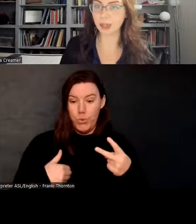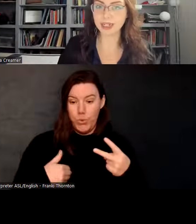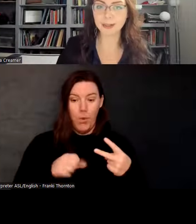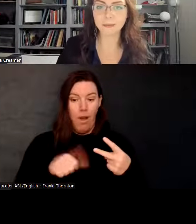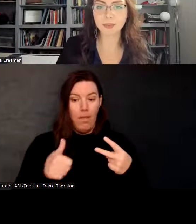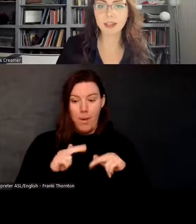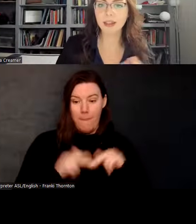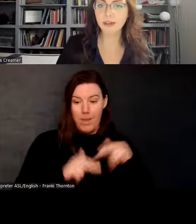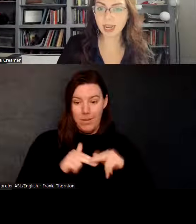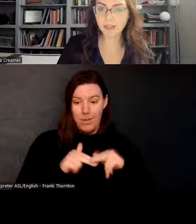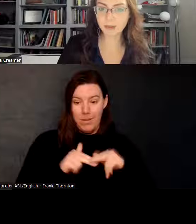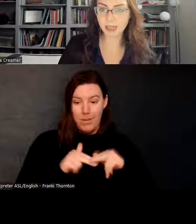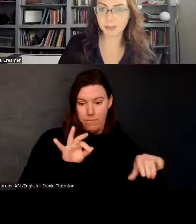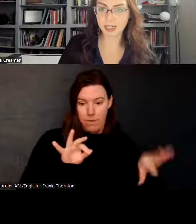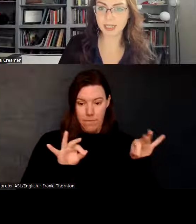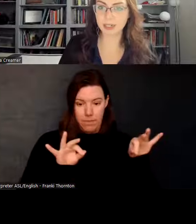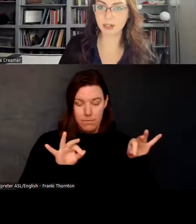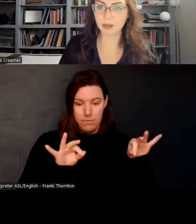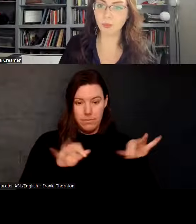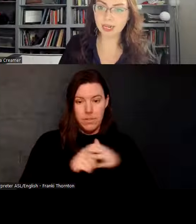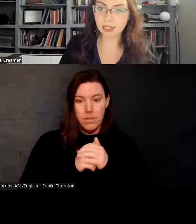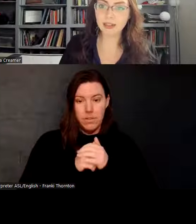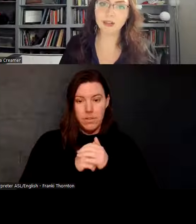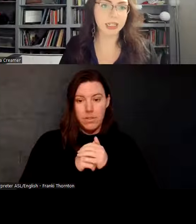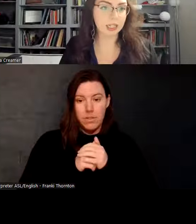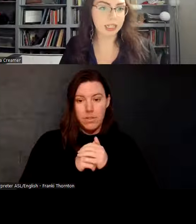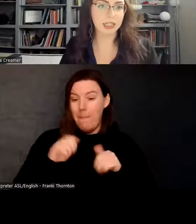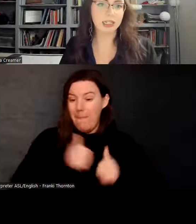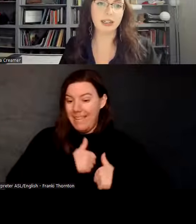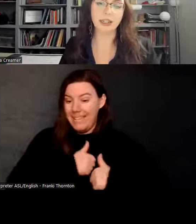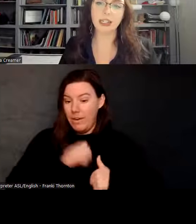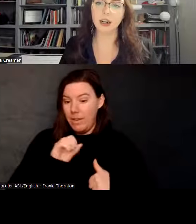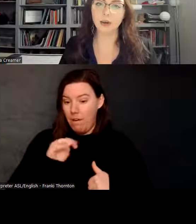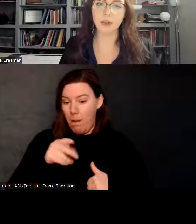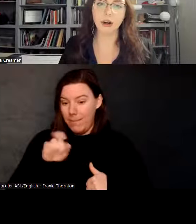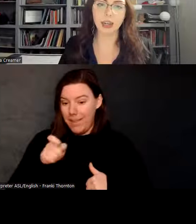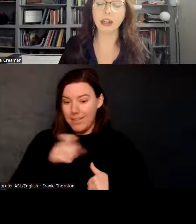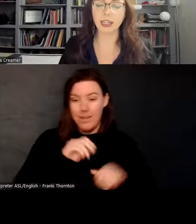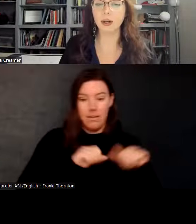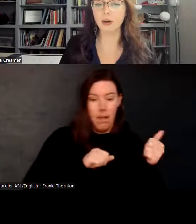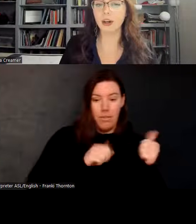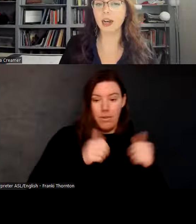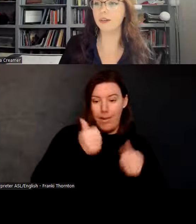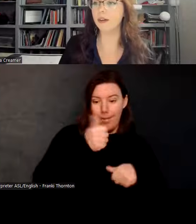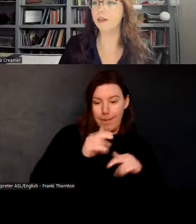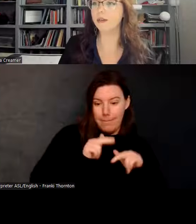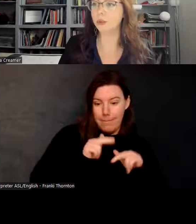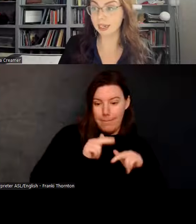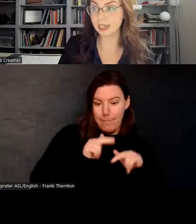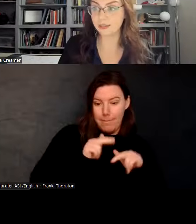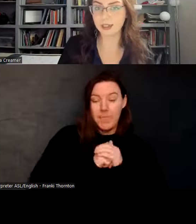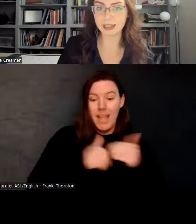administrative complex. The finds from these buildings included weights, ceilings, an elite-owned archive